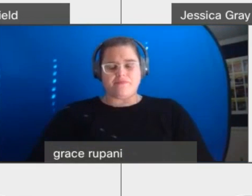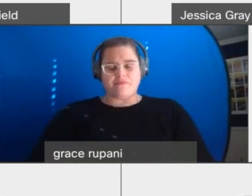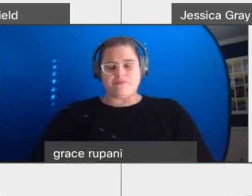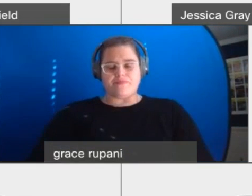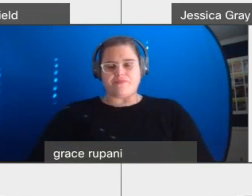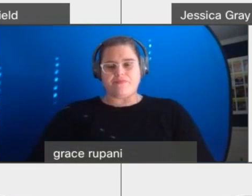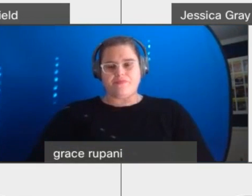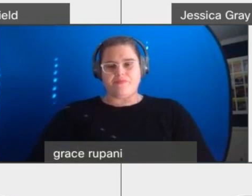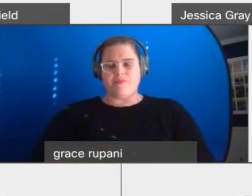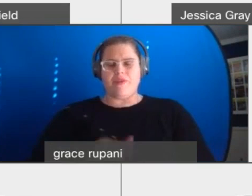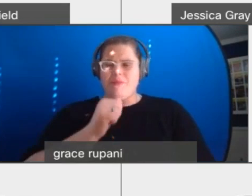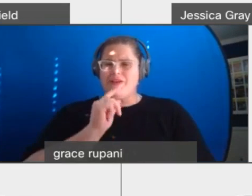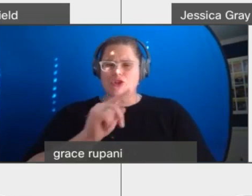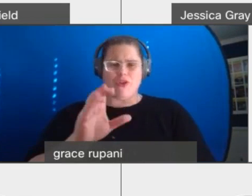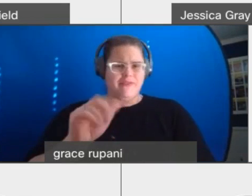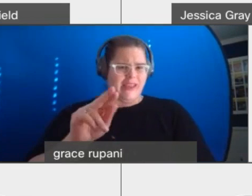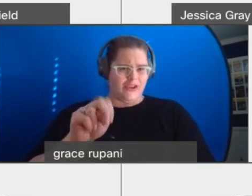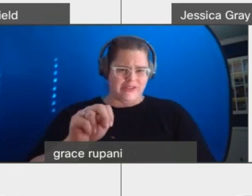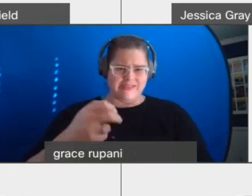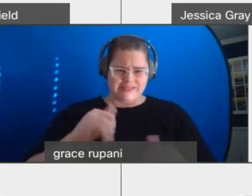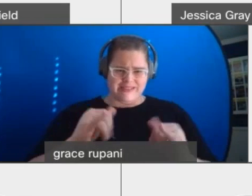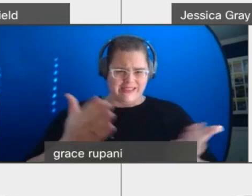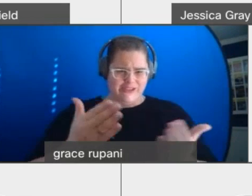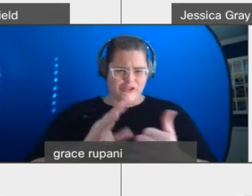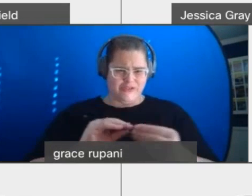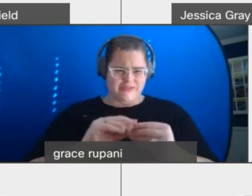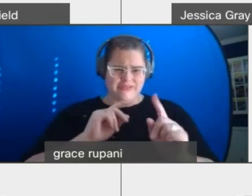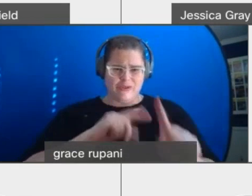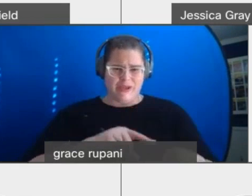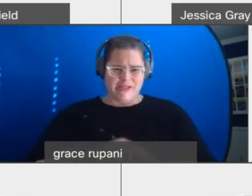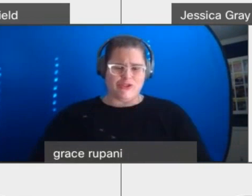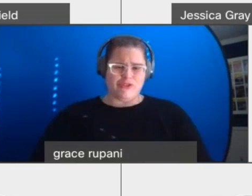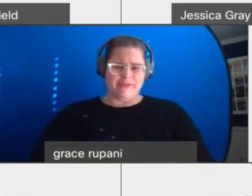I don't know if Karen's still on the line to be able to answer that question.